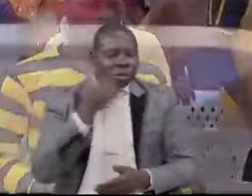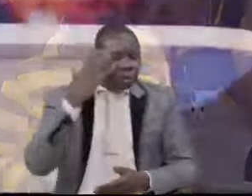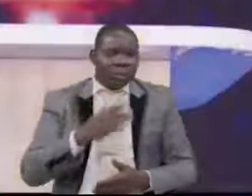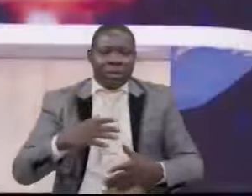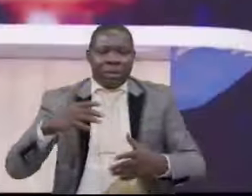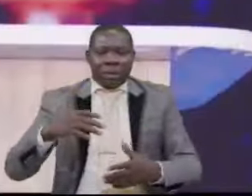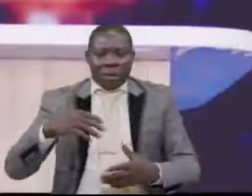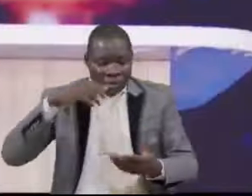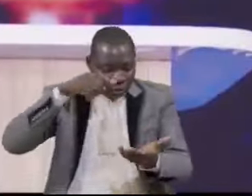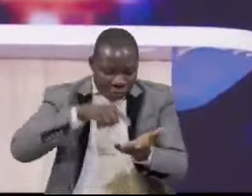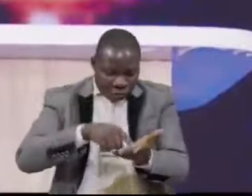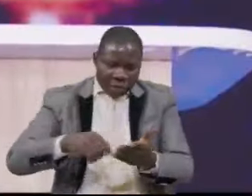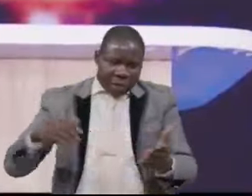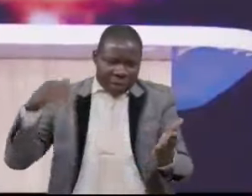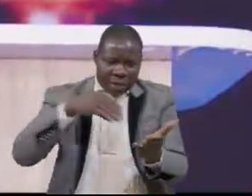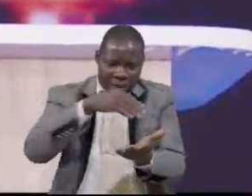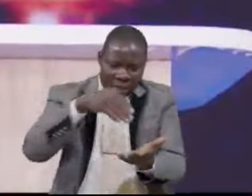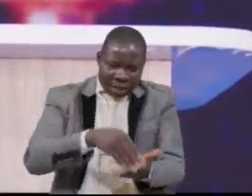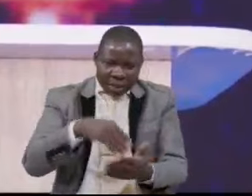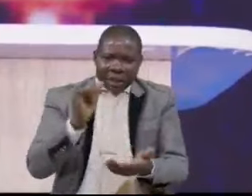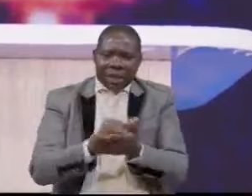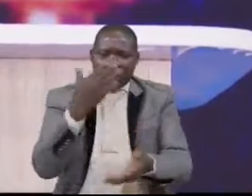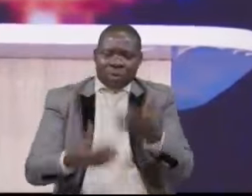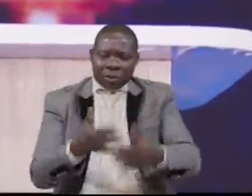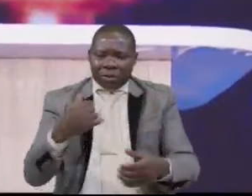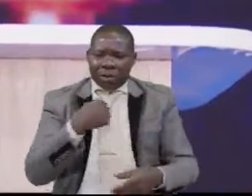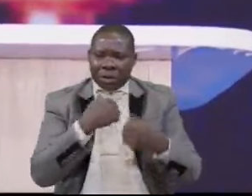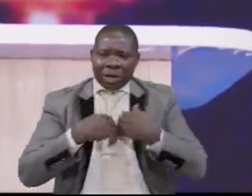that whatever we have done in the past,